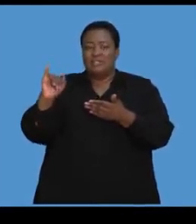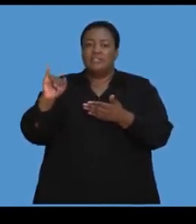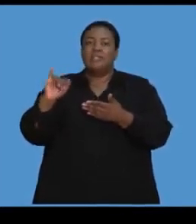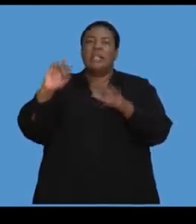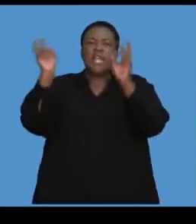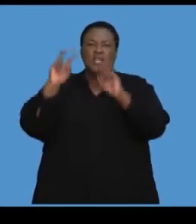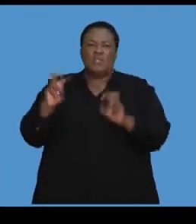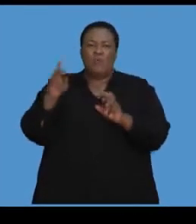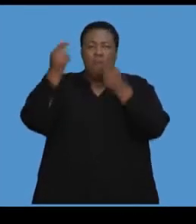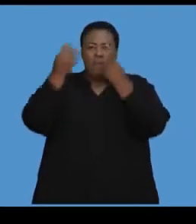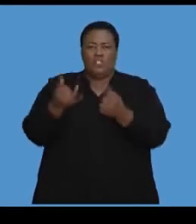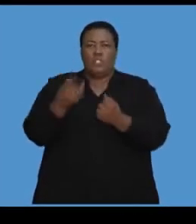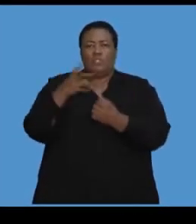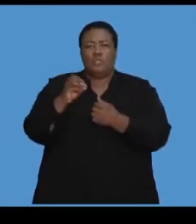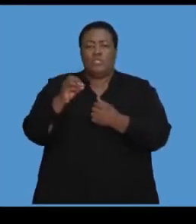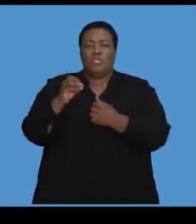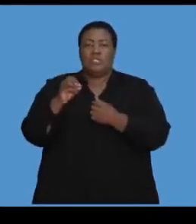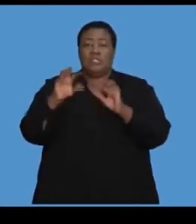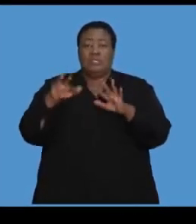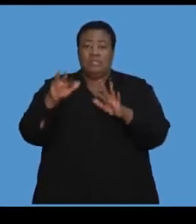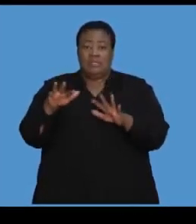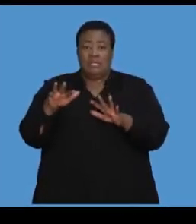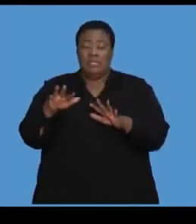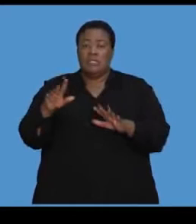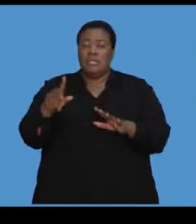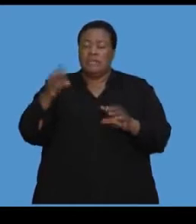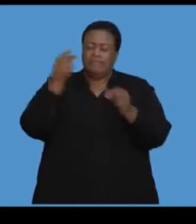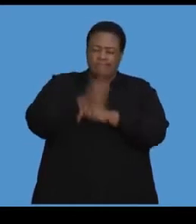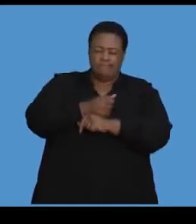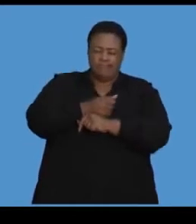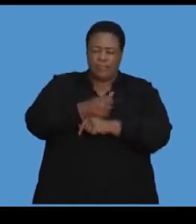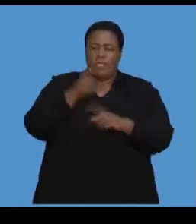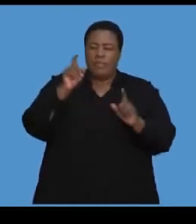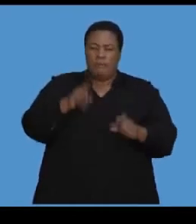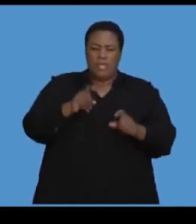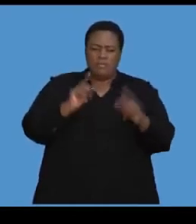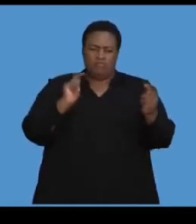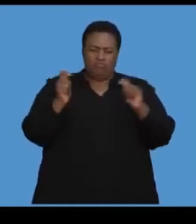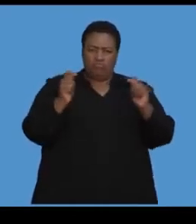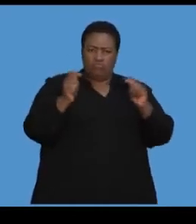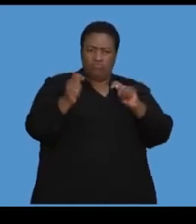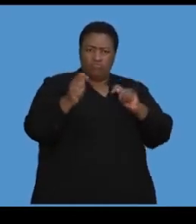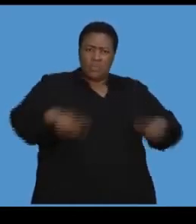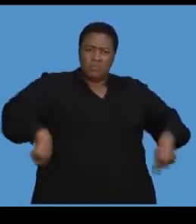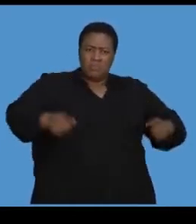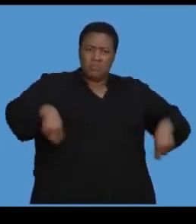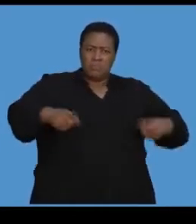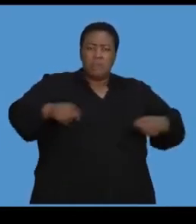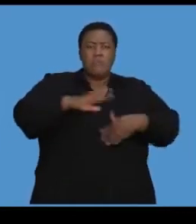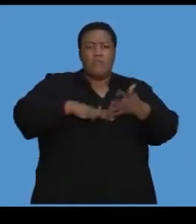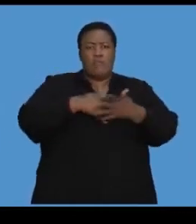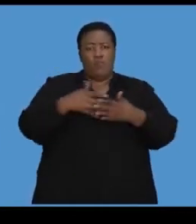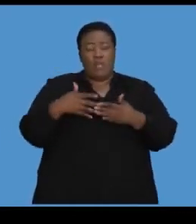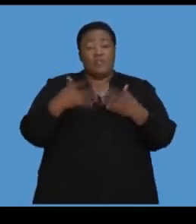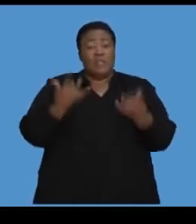is a dialogue there where he's saying, it looks like I'll have to revise the medium-term expenditure framework. So you